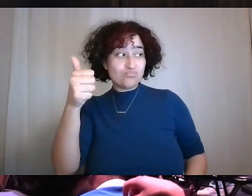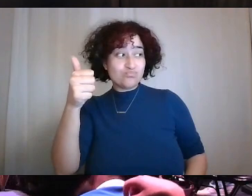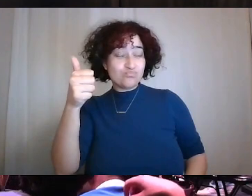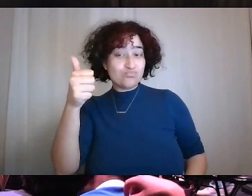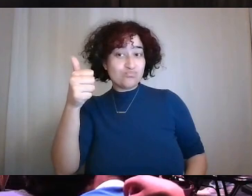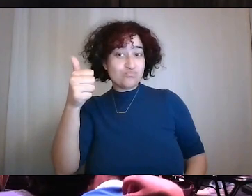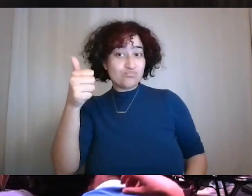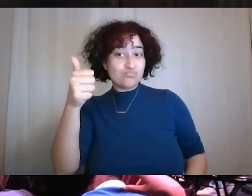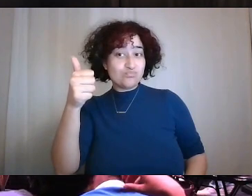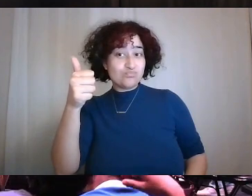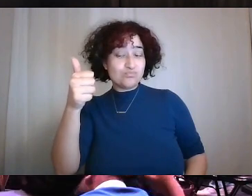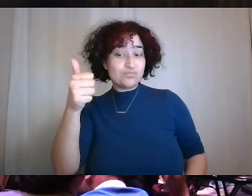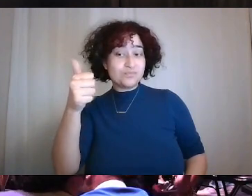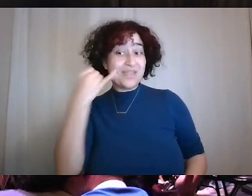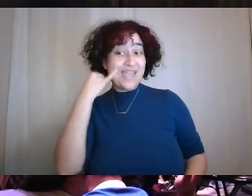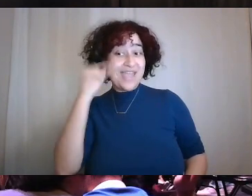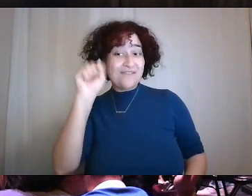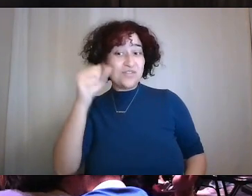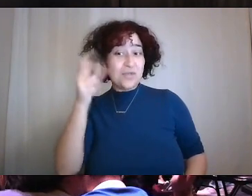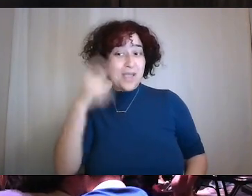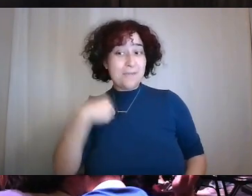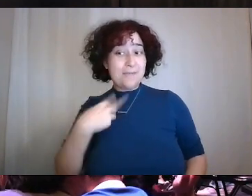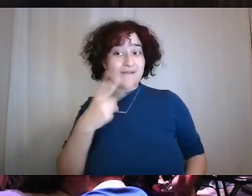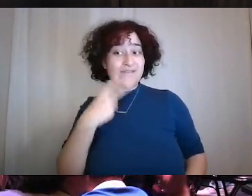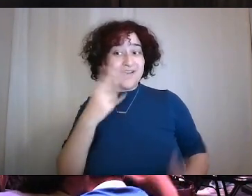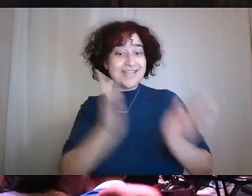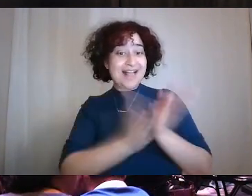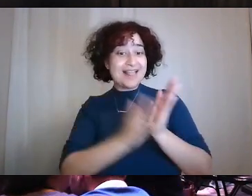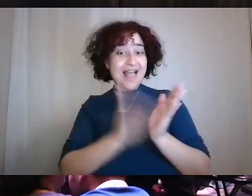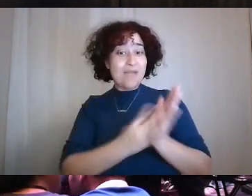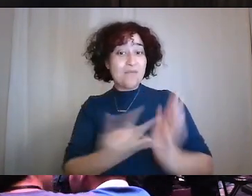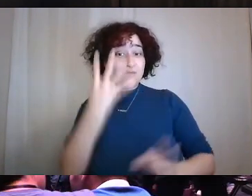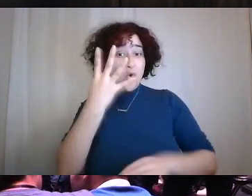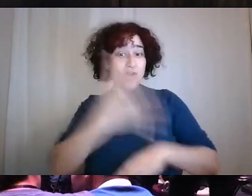If you can hear my voice, clap 4 times.